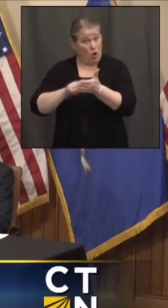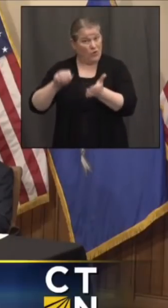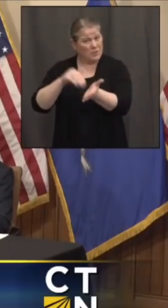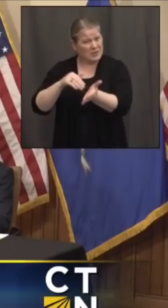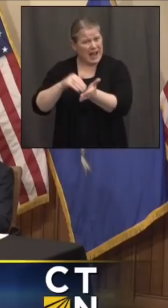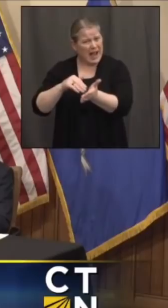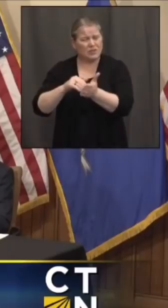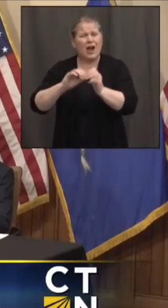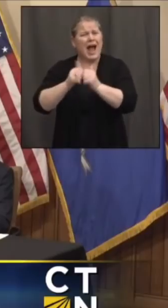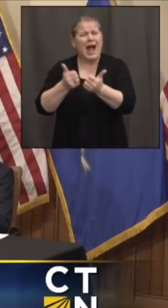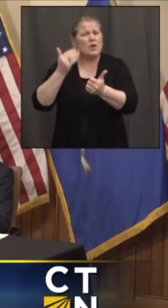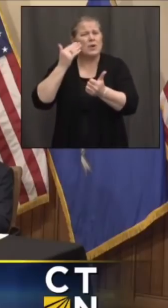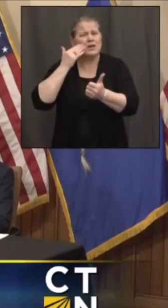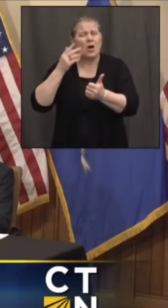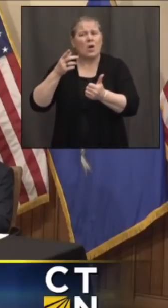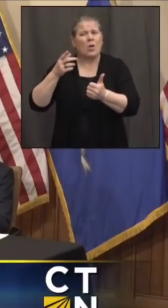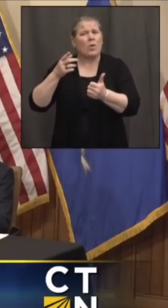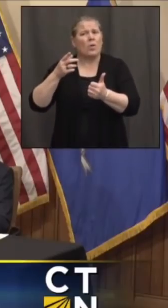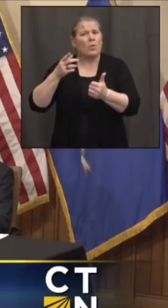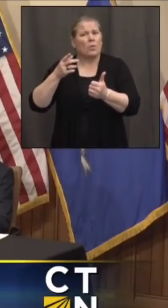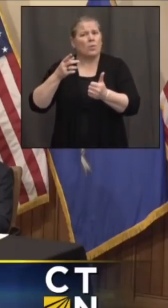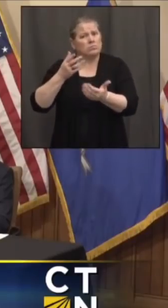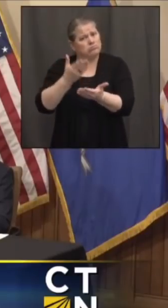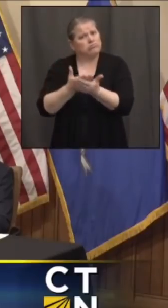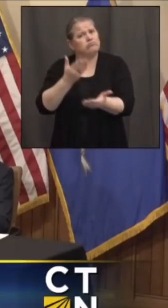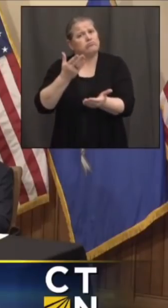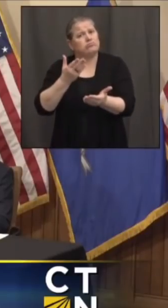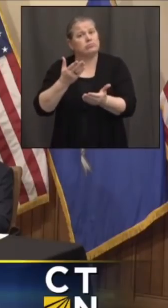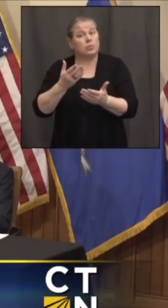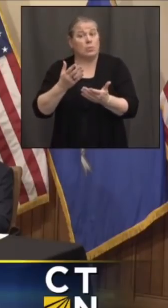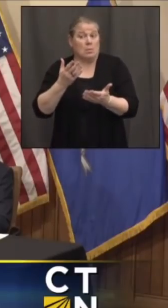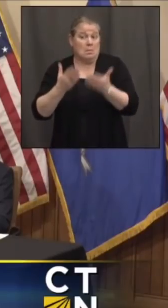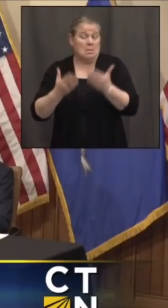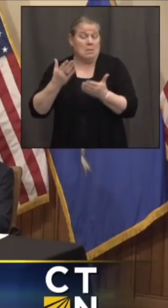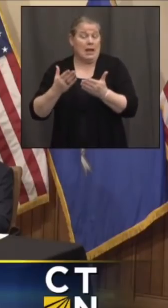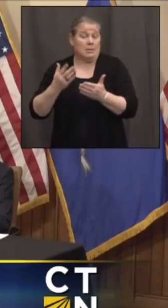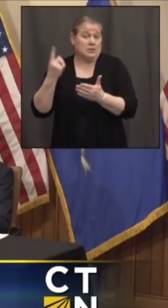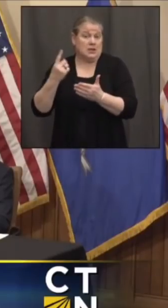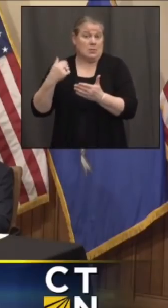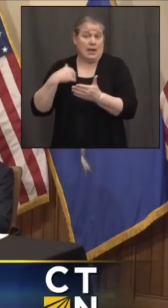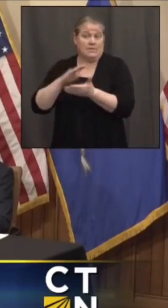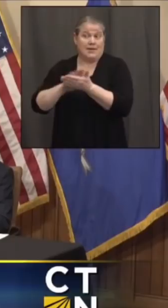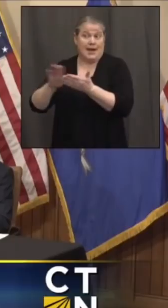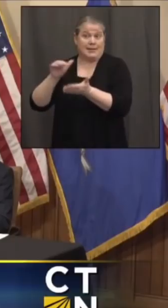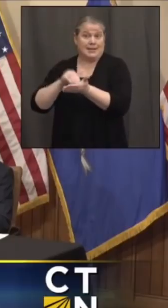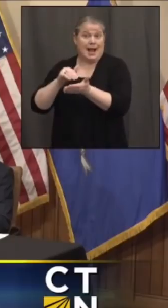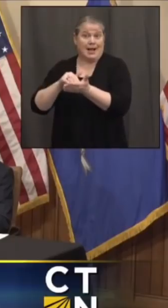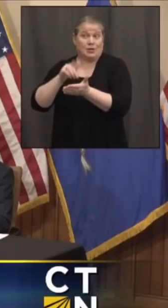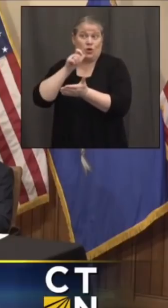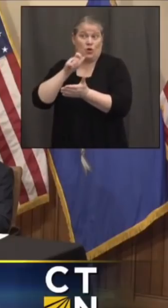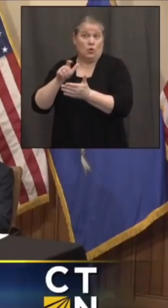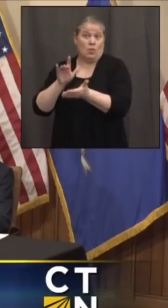are we going to be seeing those kind of games about who has a nice doctor who will write a note for them?